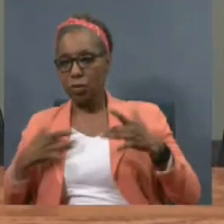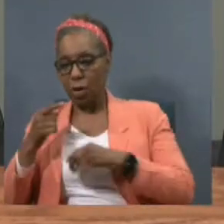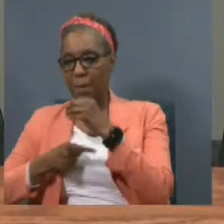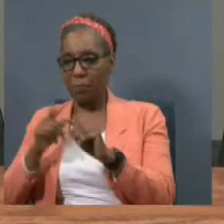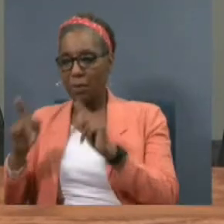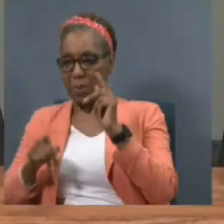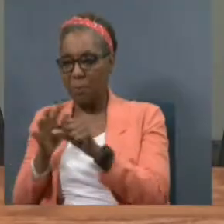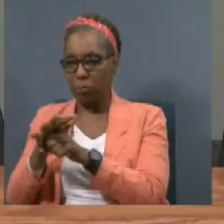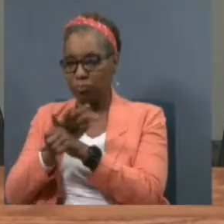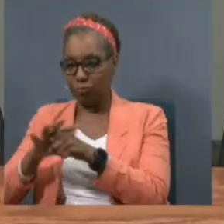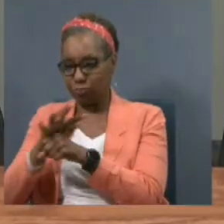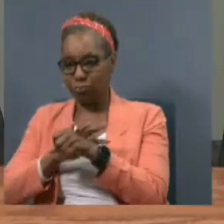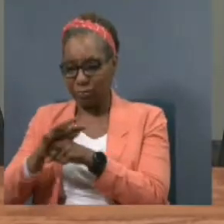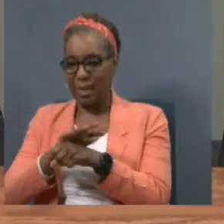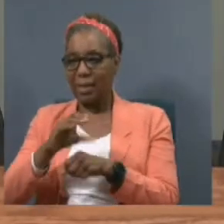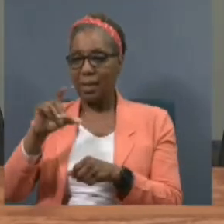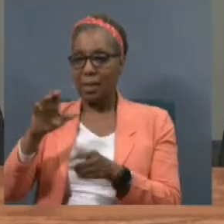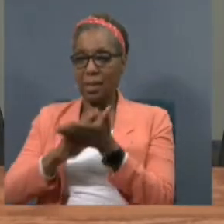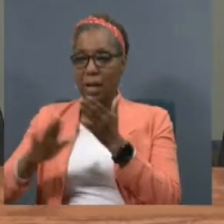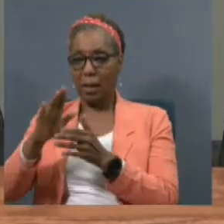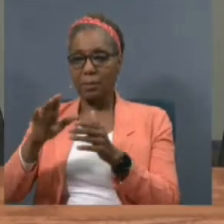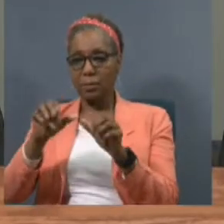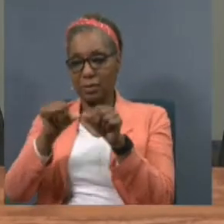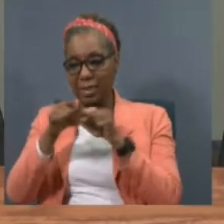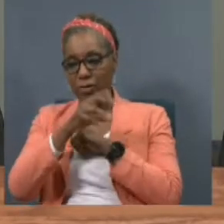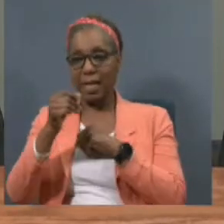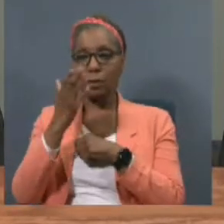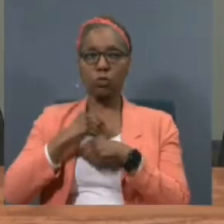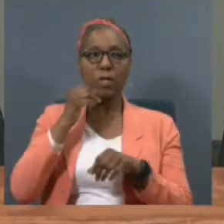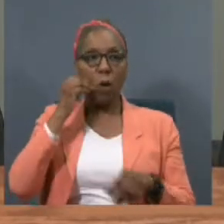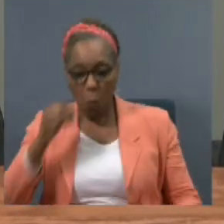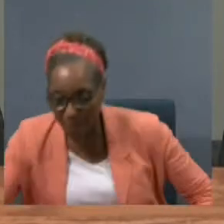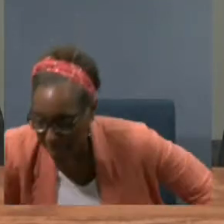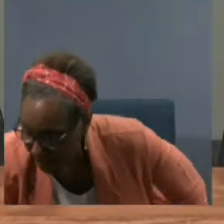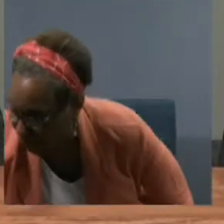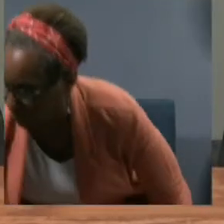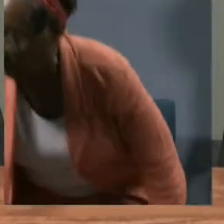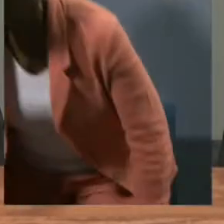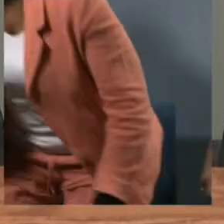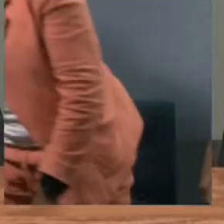Station and Sweet Home. Thank you. So